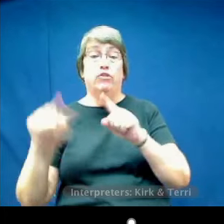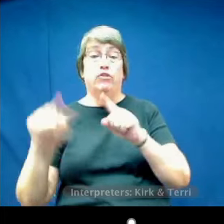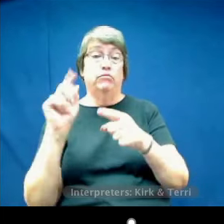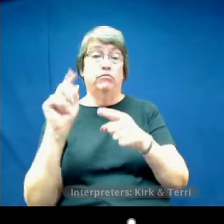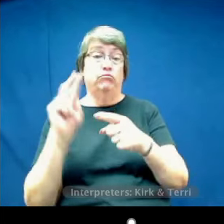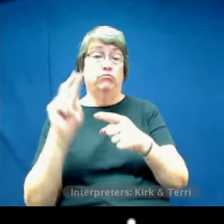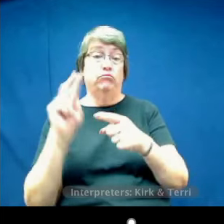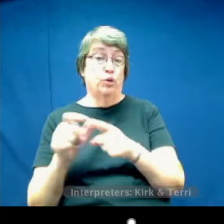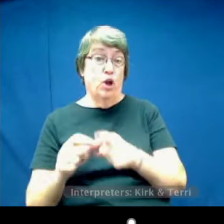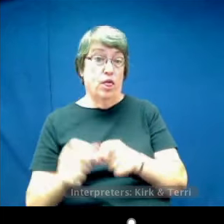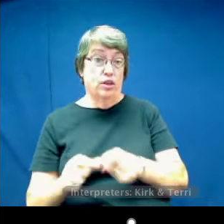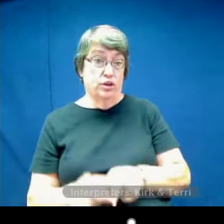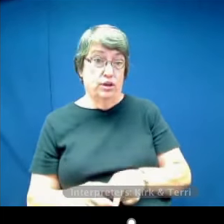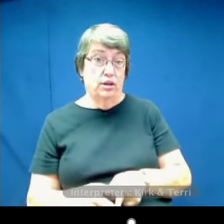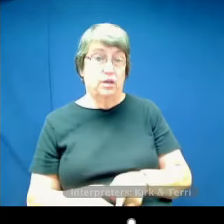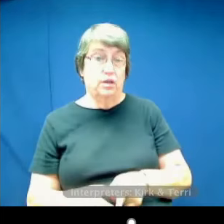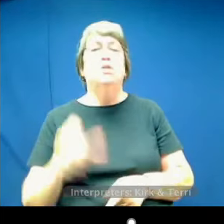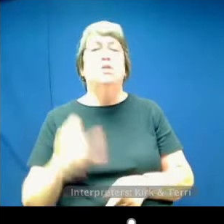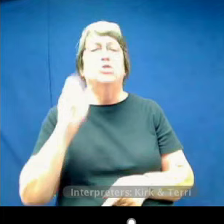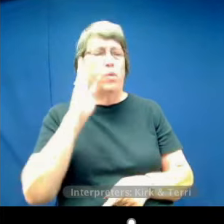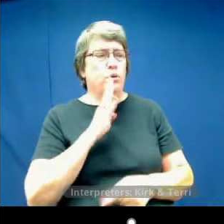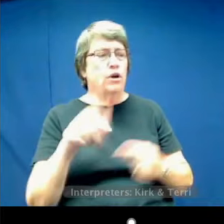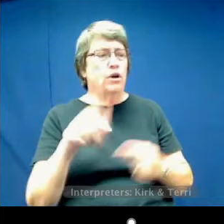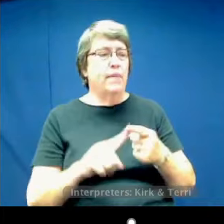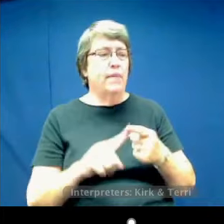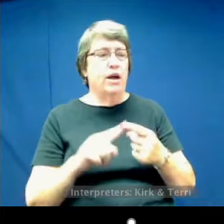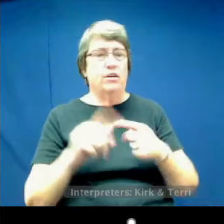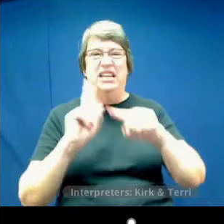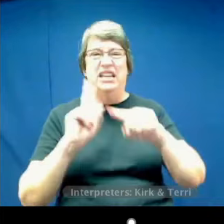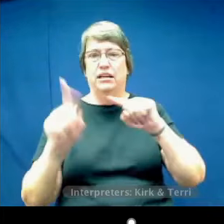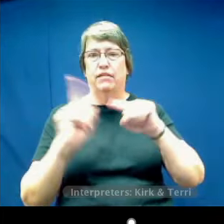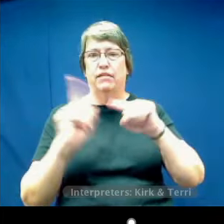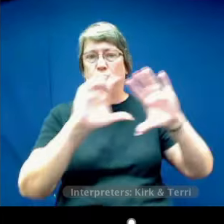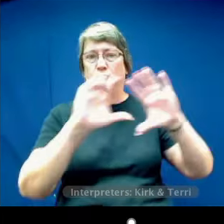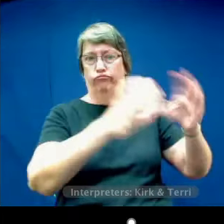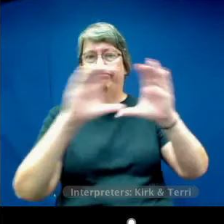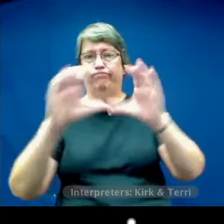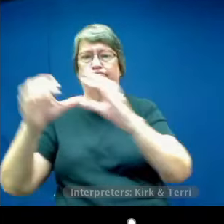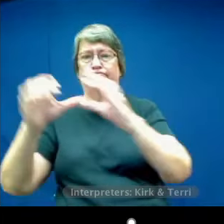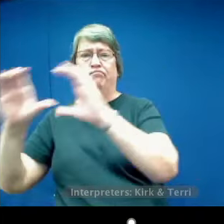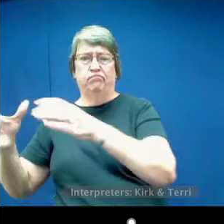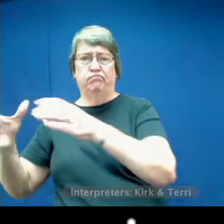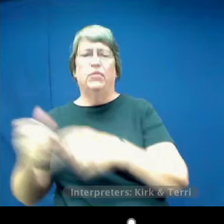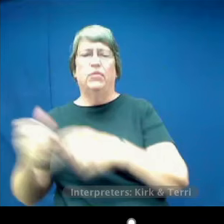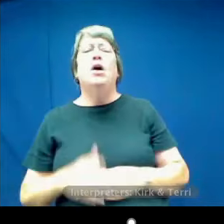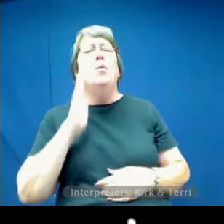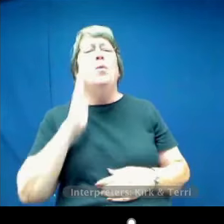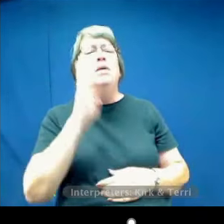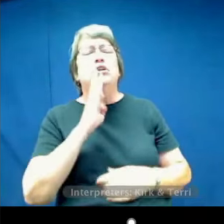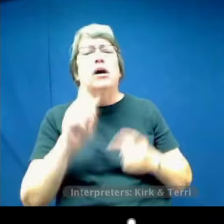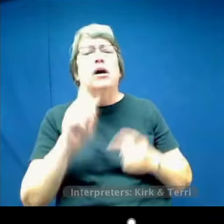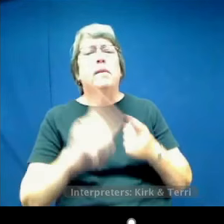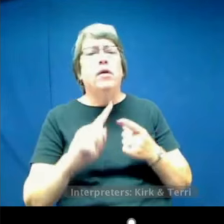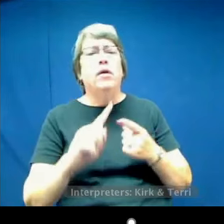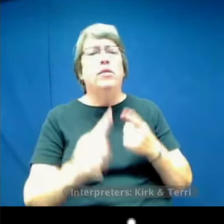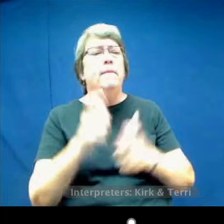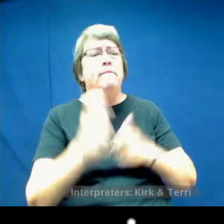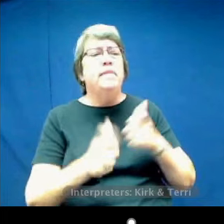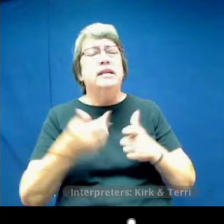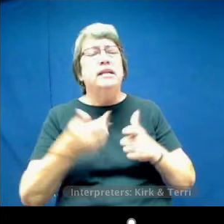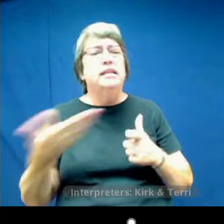So we'll go through these separate domains. We'll talk about some of the major issues that you will face in a